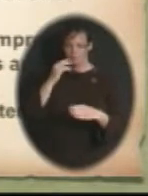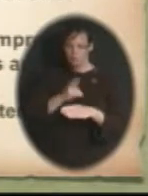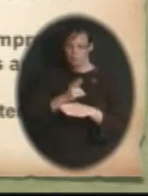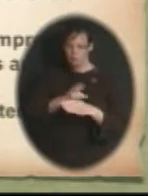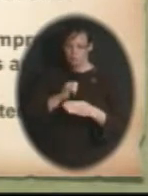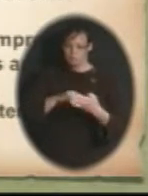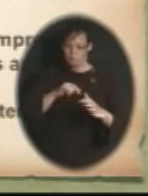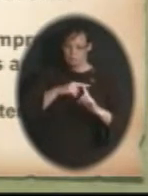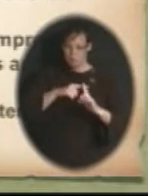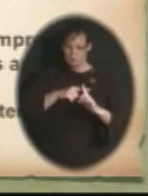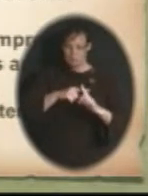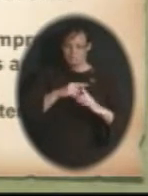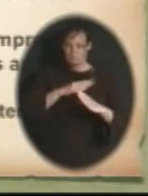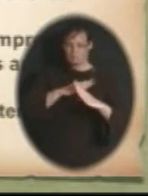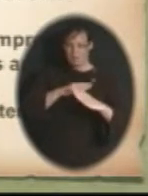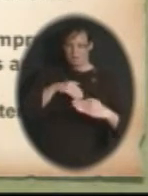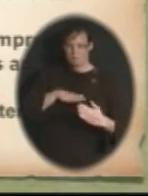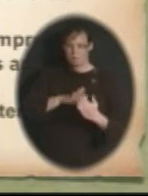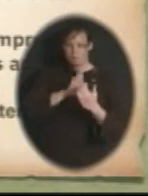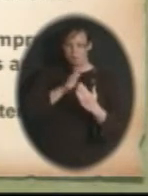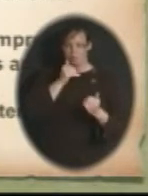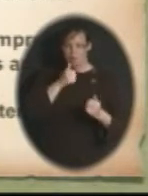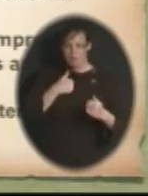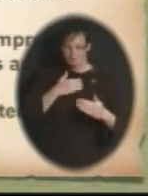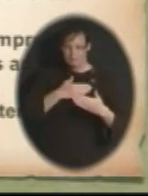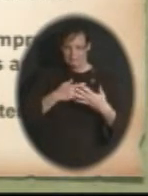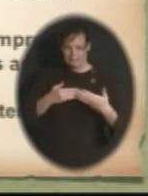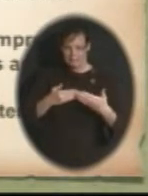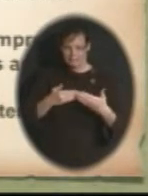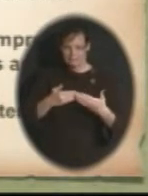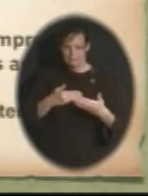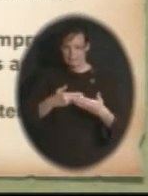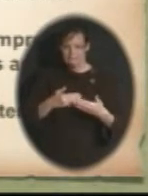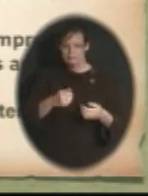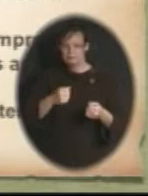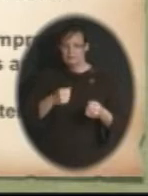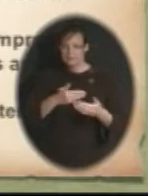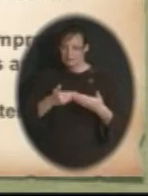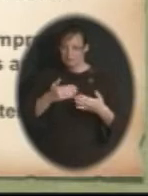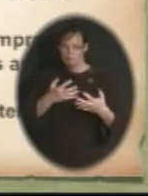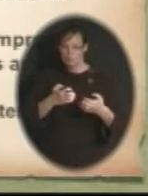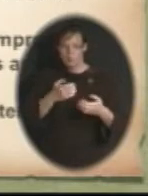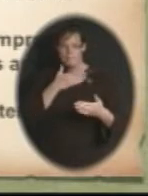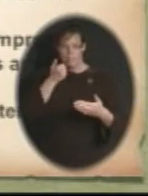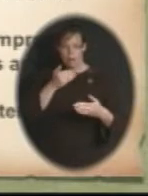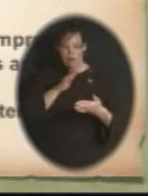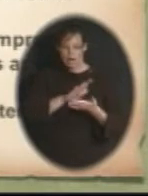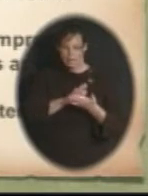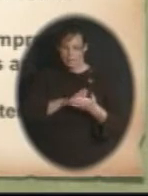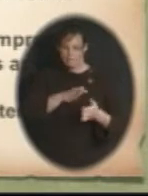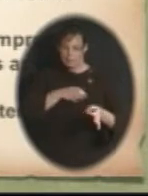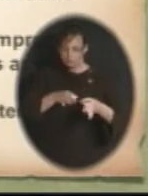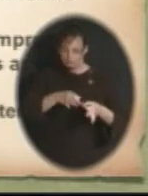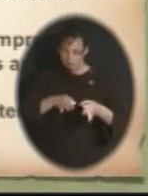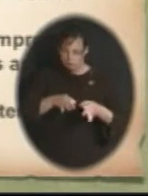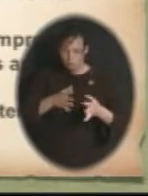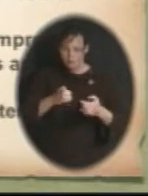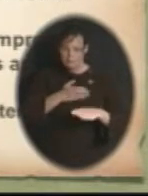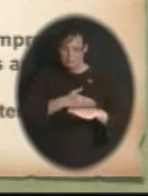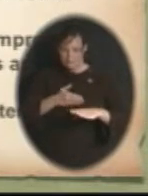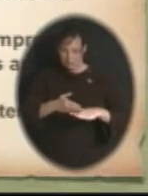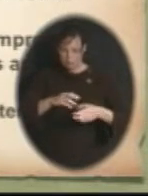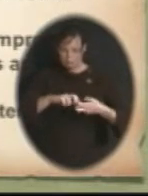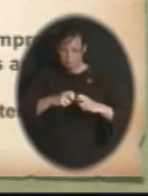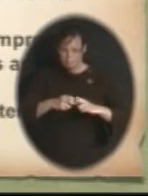this positive preventative approach, you're going to get these things. And these are the things we're looking for. We want better academic instruction. We want to decrease